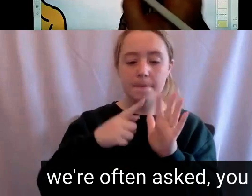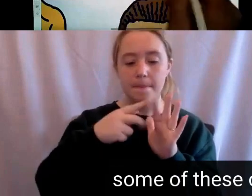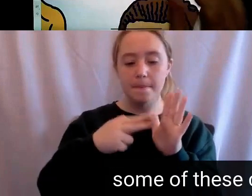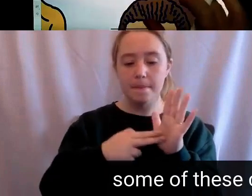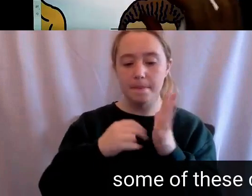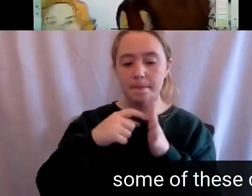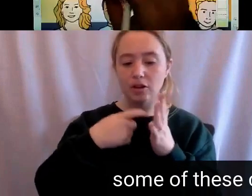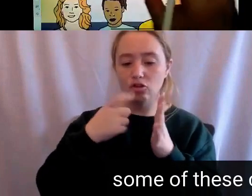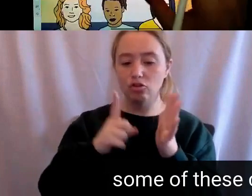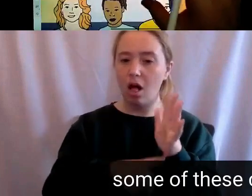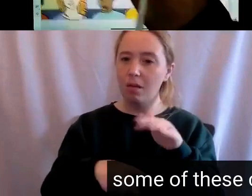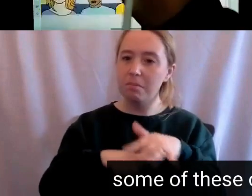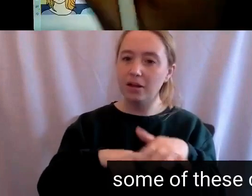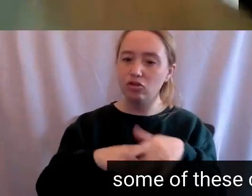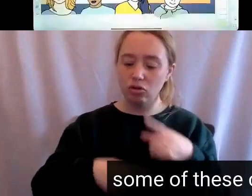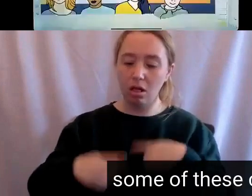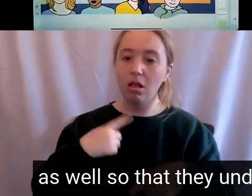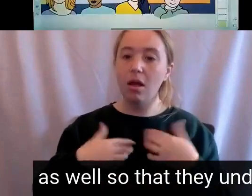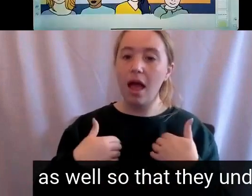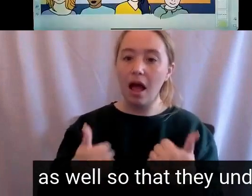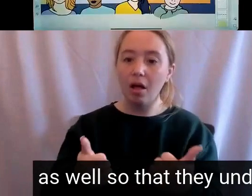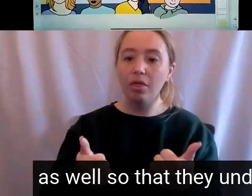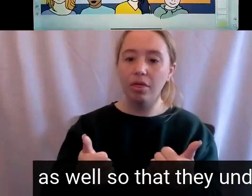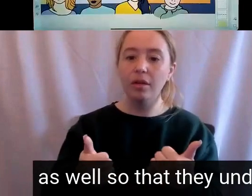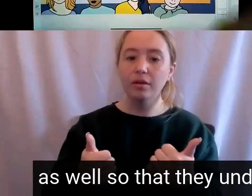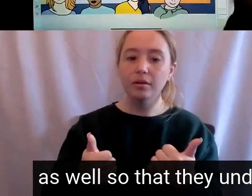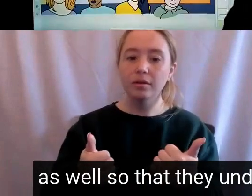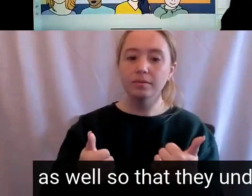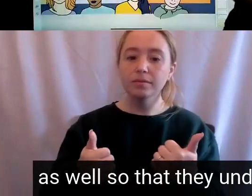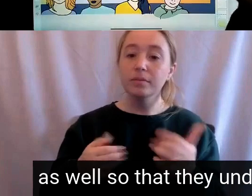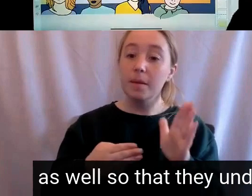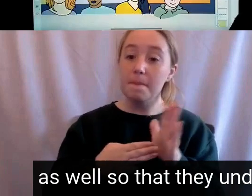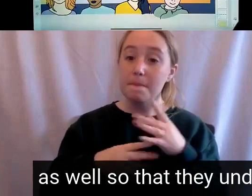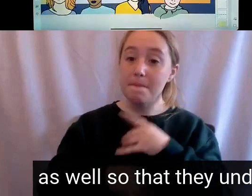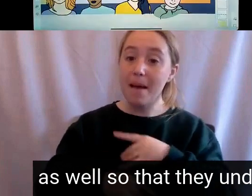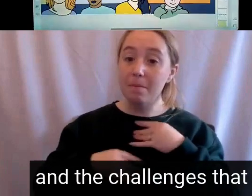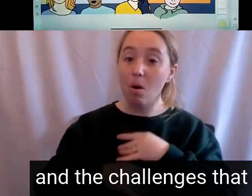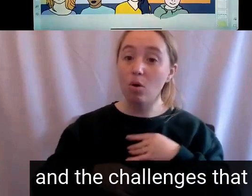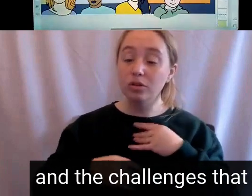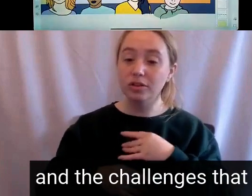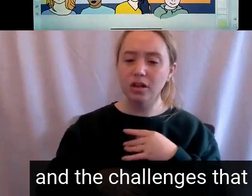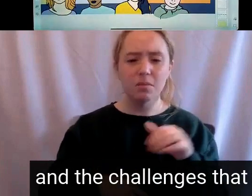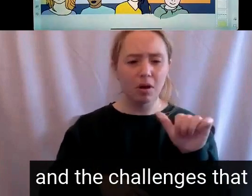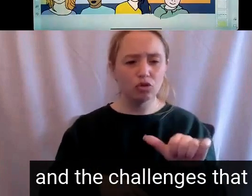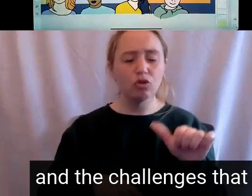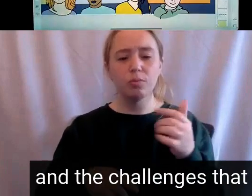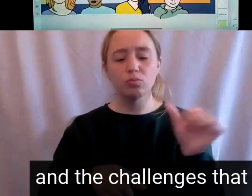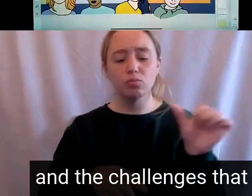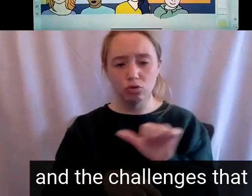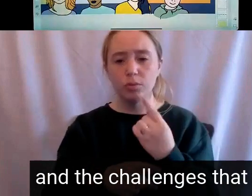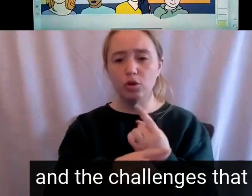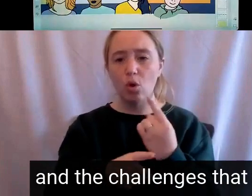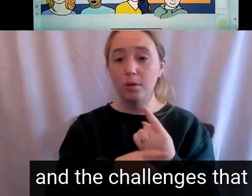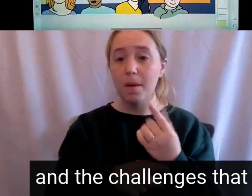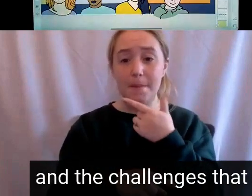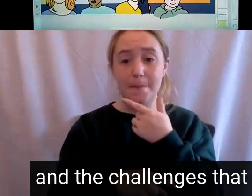not be having some of these conversations with men as well, so that they understand, you know, the life cycle and the challenges that women